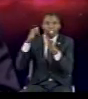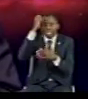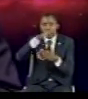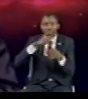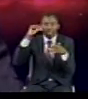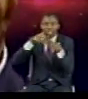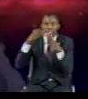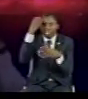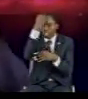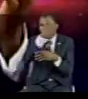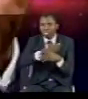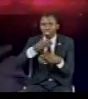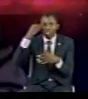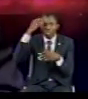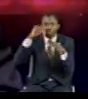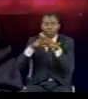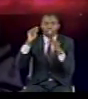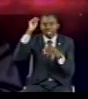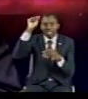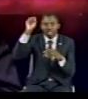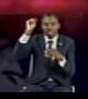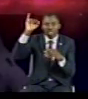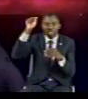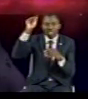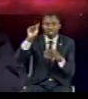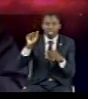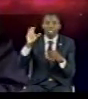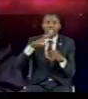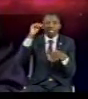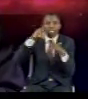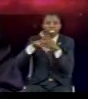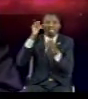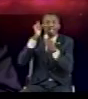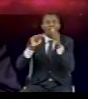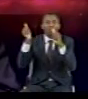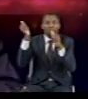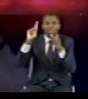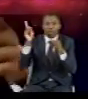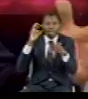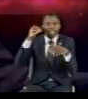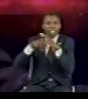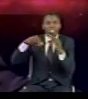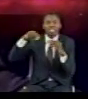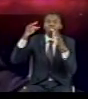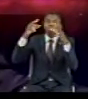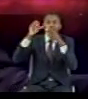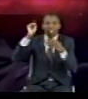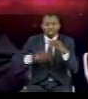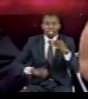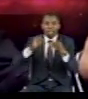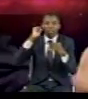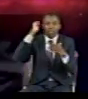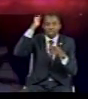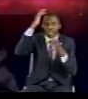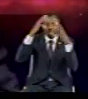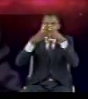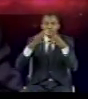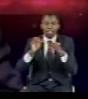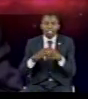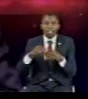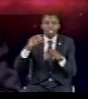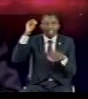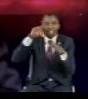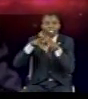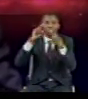in Asia, in the Far East, in the Near East, in North America, in South America, in deep down South, Australia or New